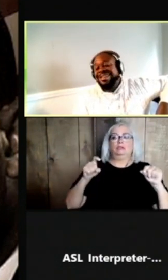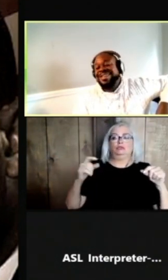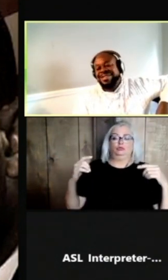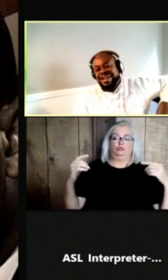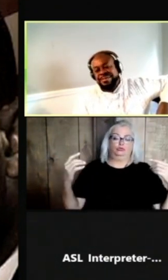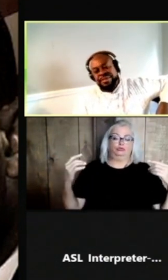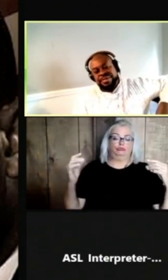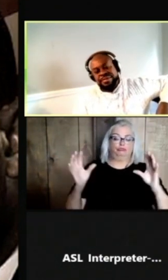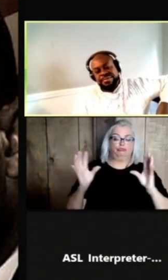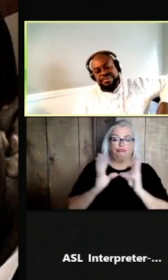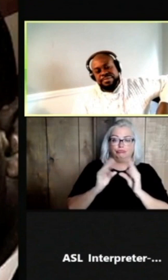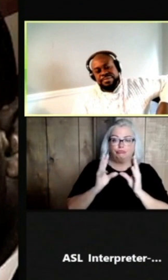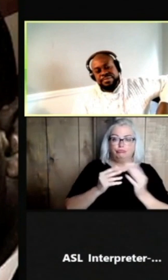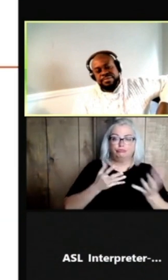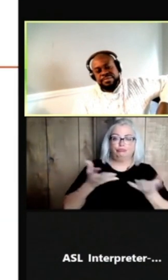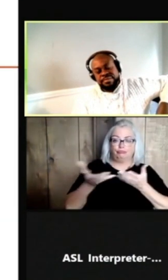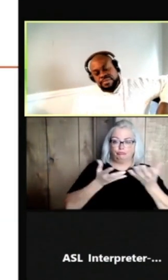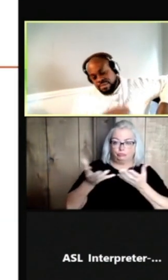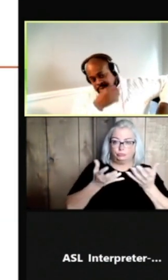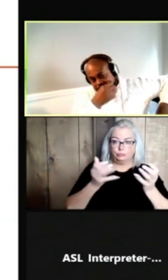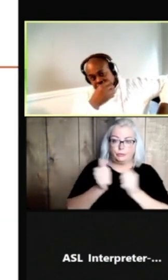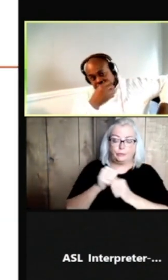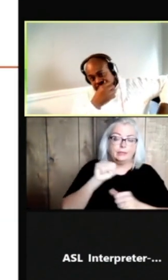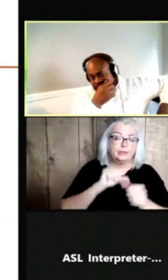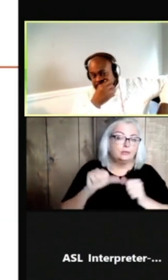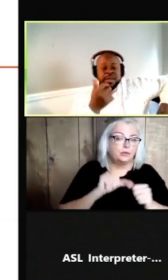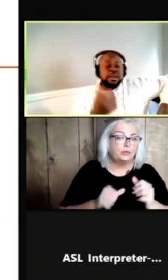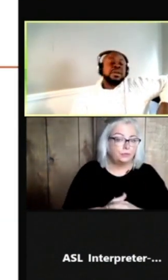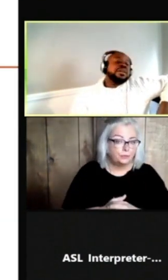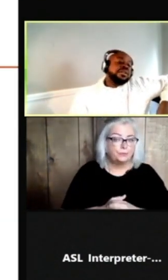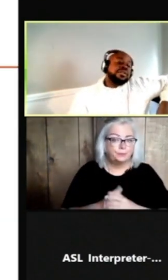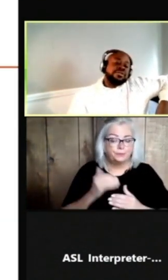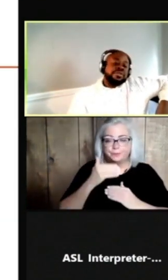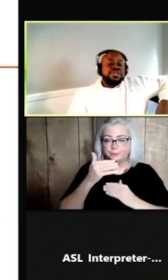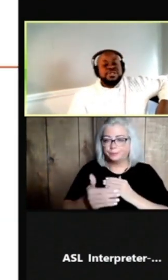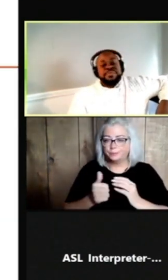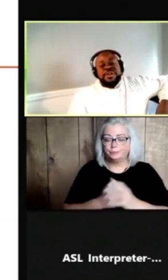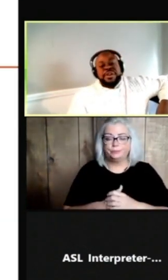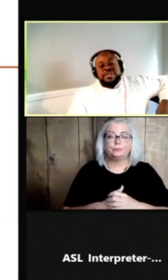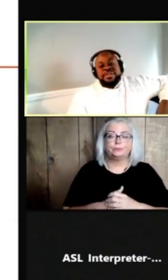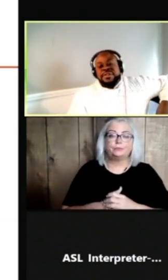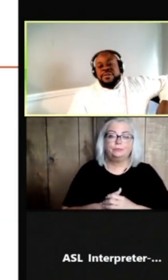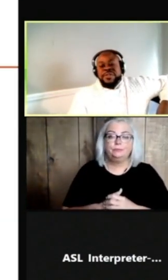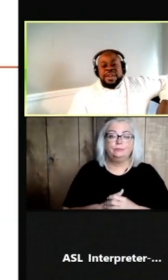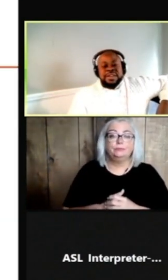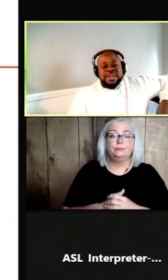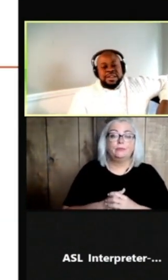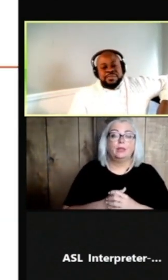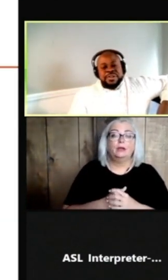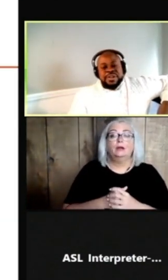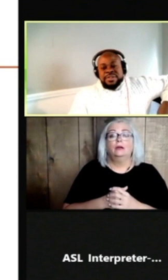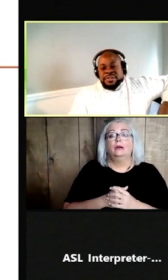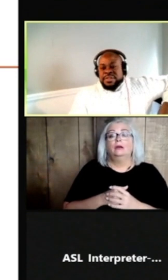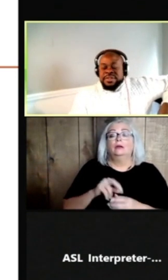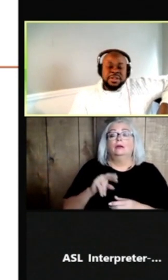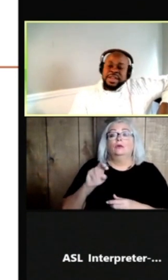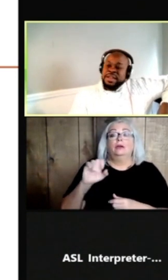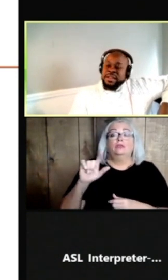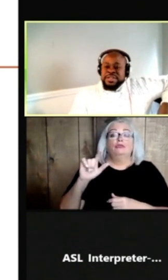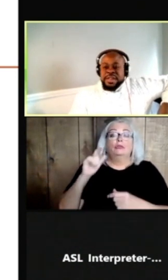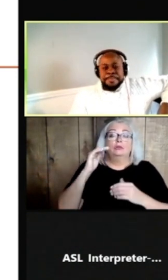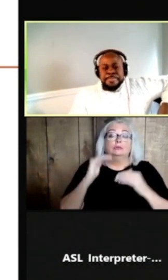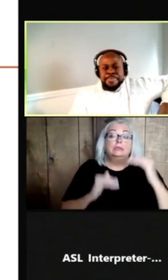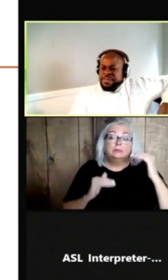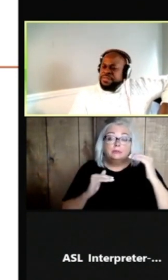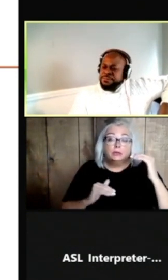them. Next slide, please. All right. So racial disparities and COVID-19 experiences,